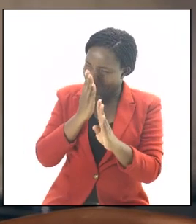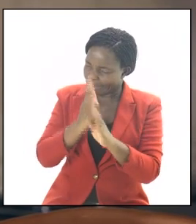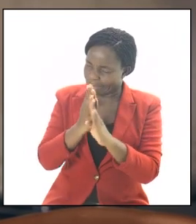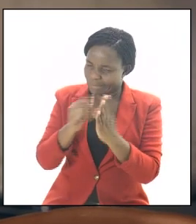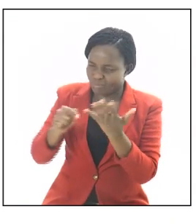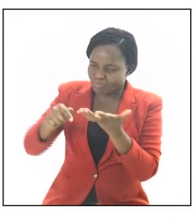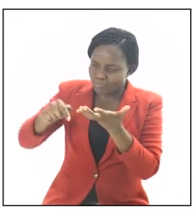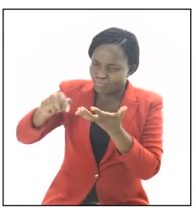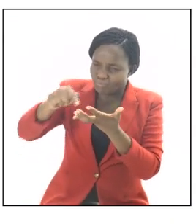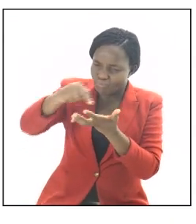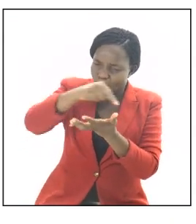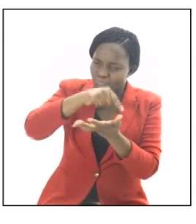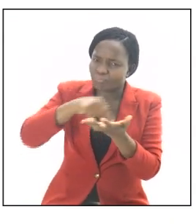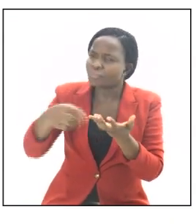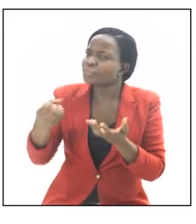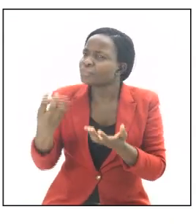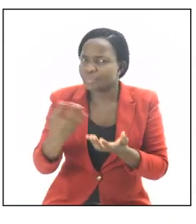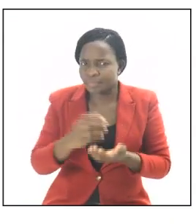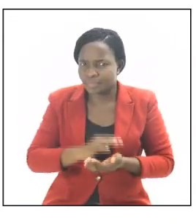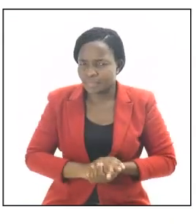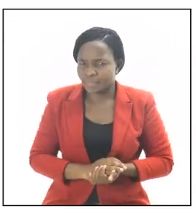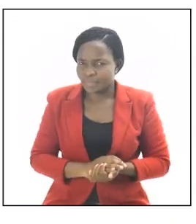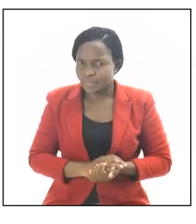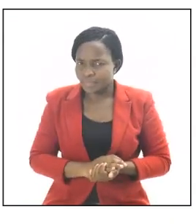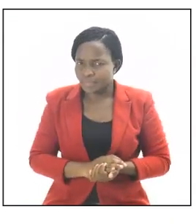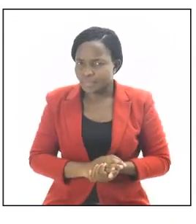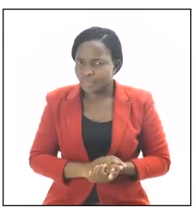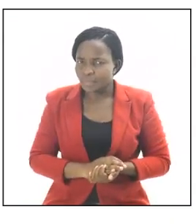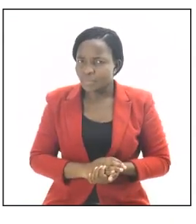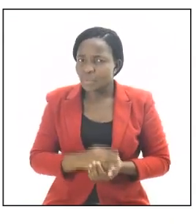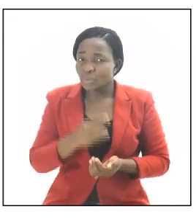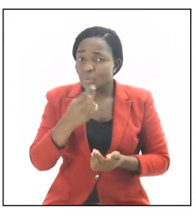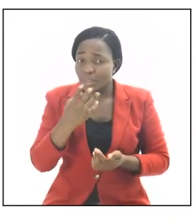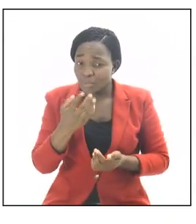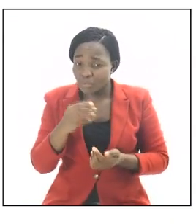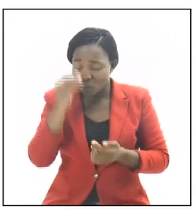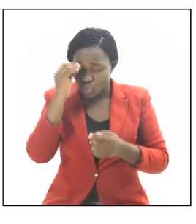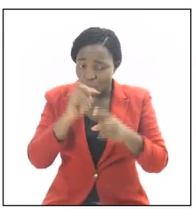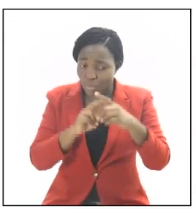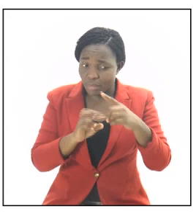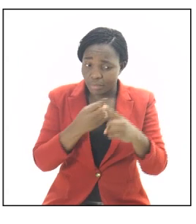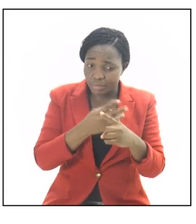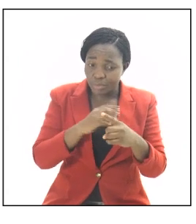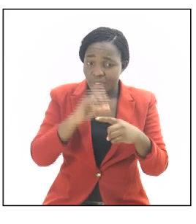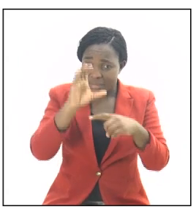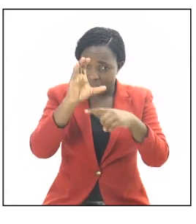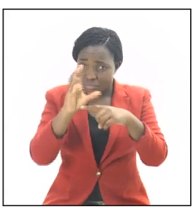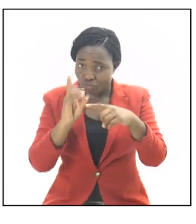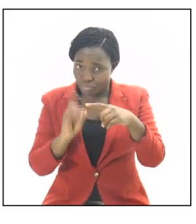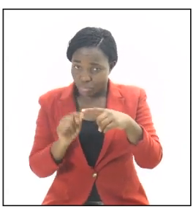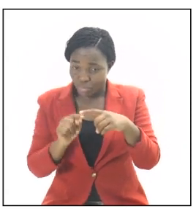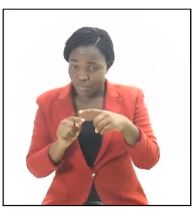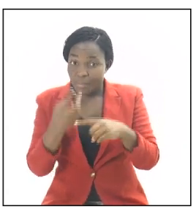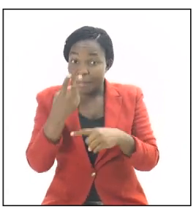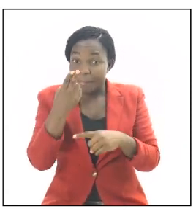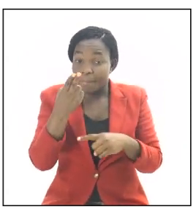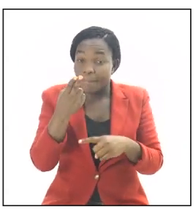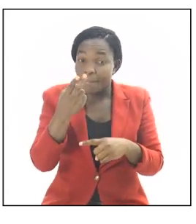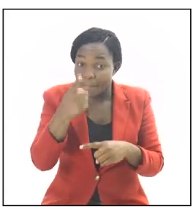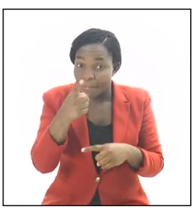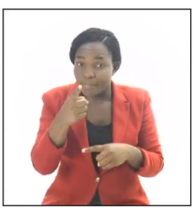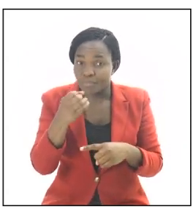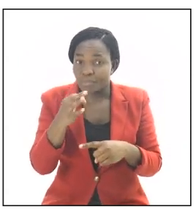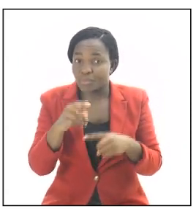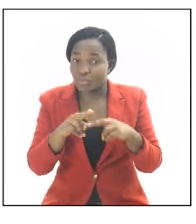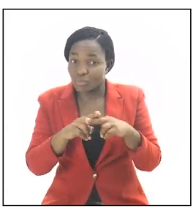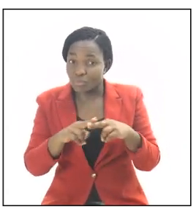circle. To find pi, we have circumference over diameter. But if we use the known